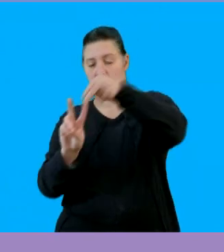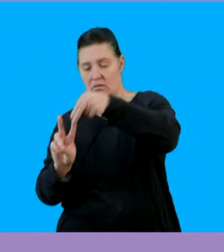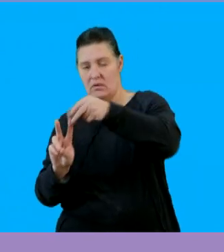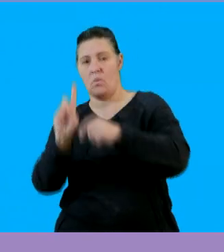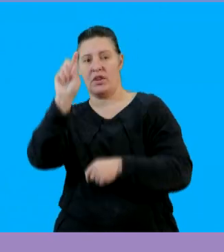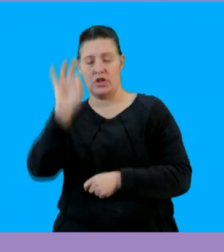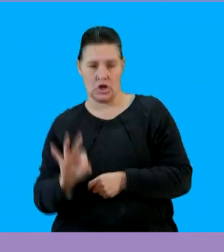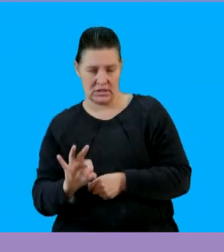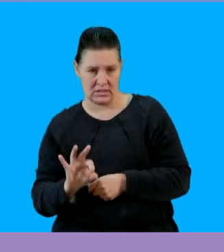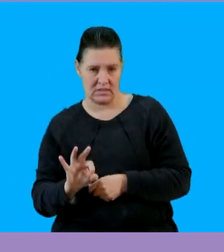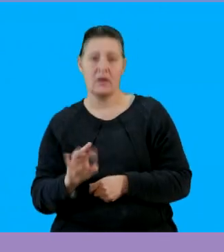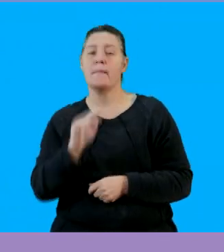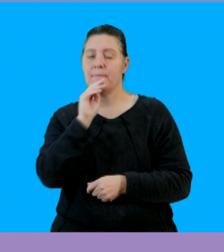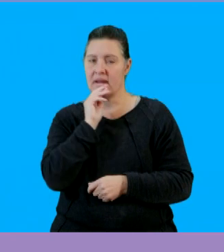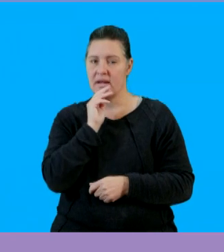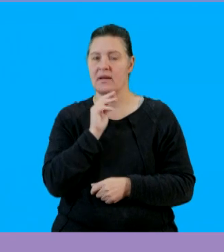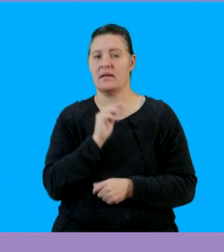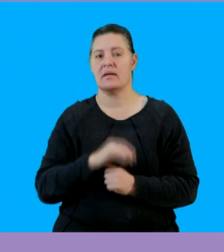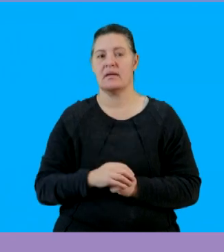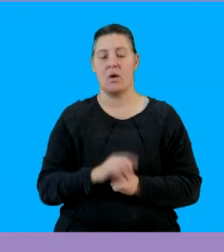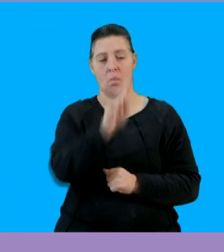multiplied by 1/3 is